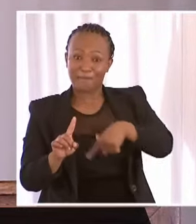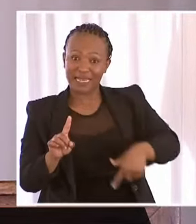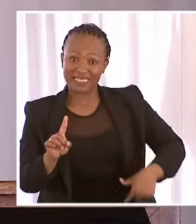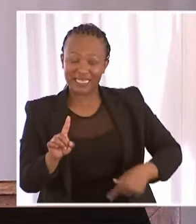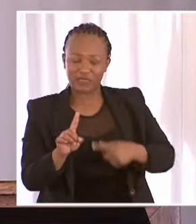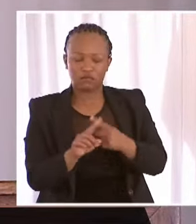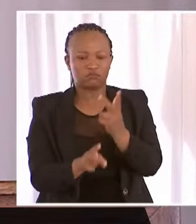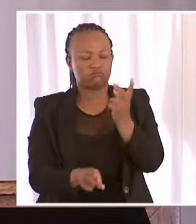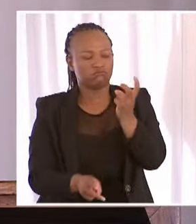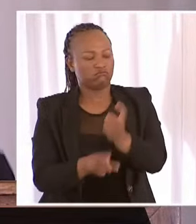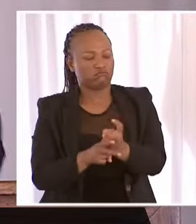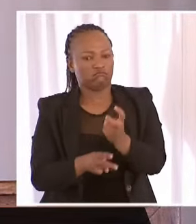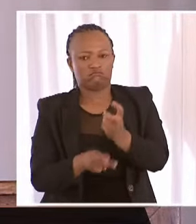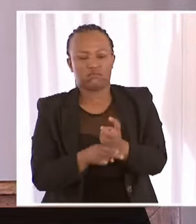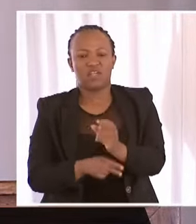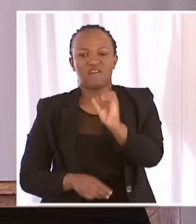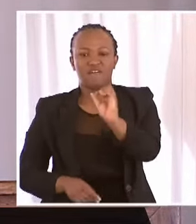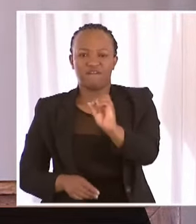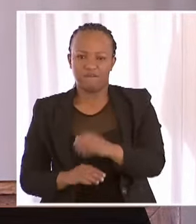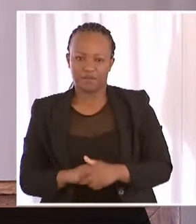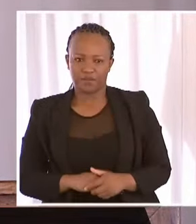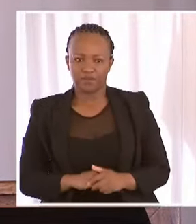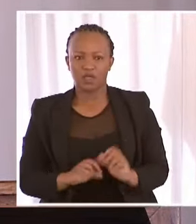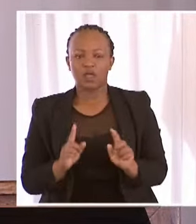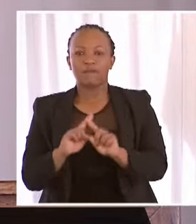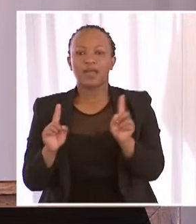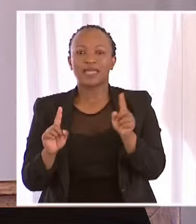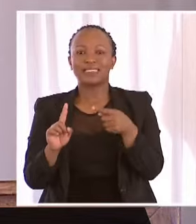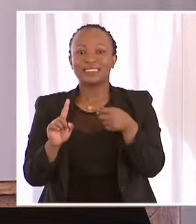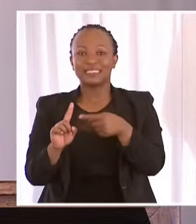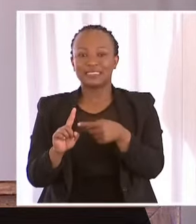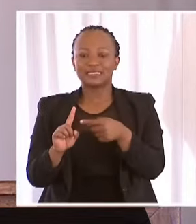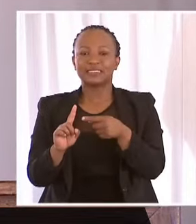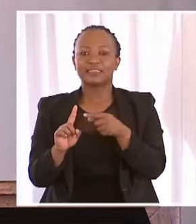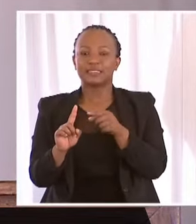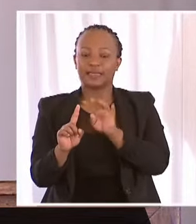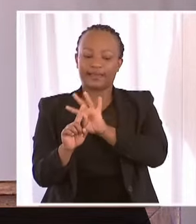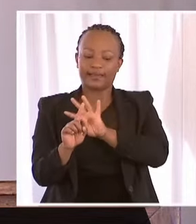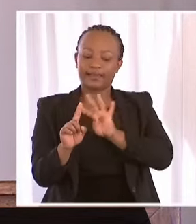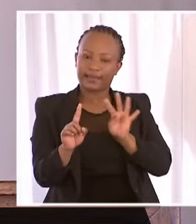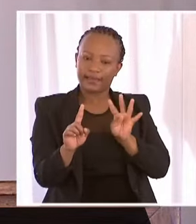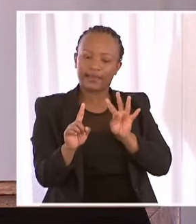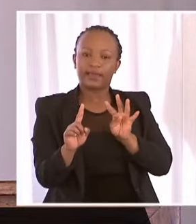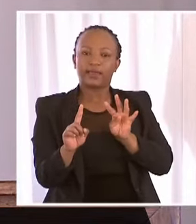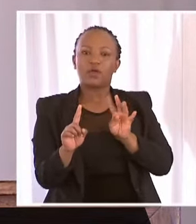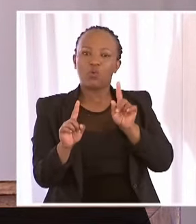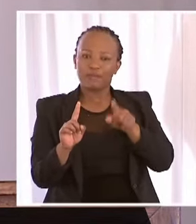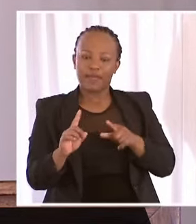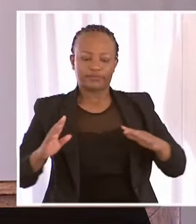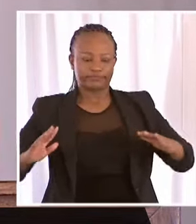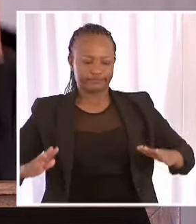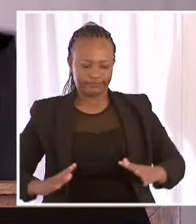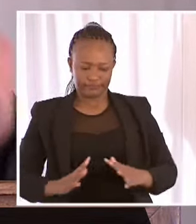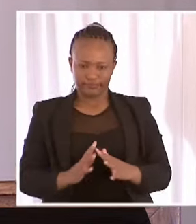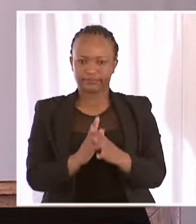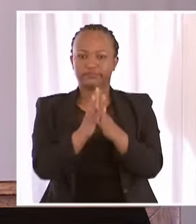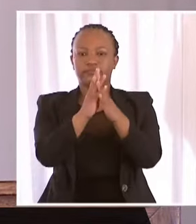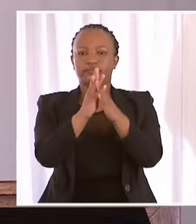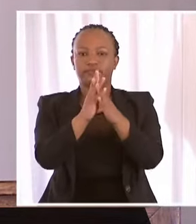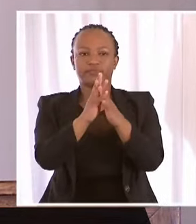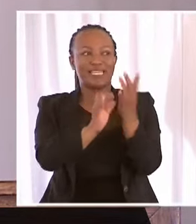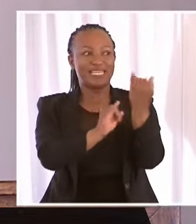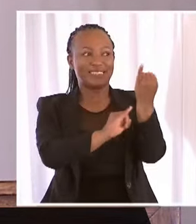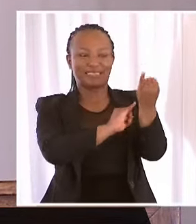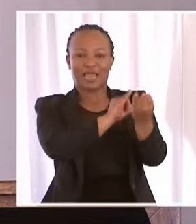former foreign minister, but key and central is that we have to unite